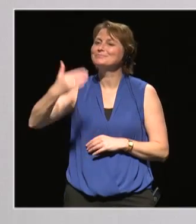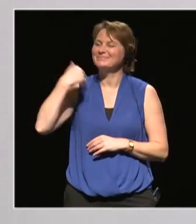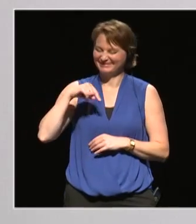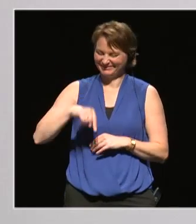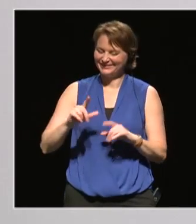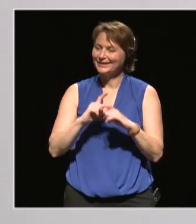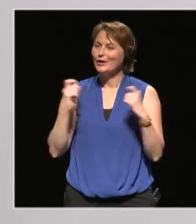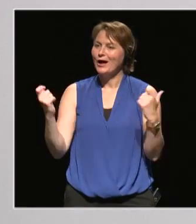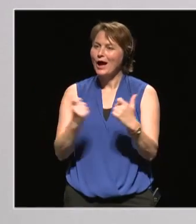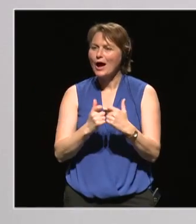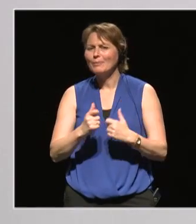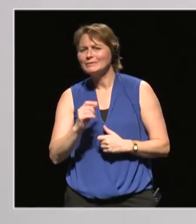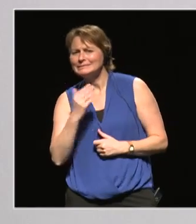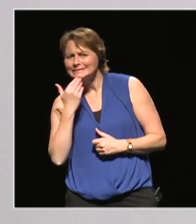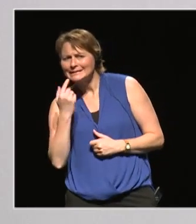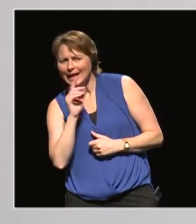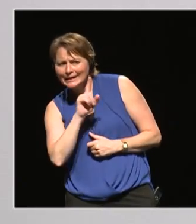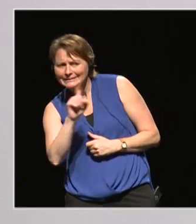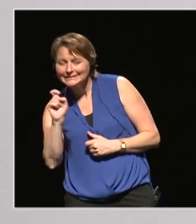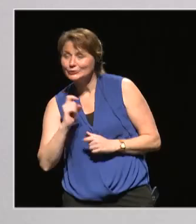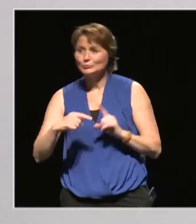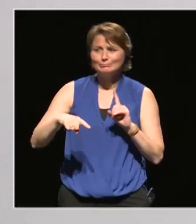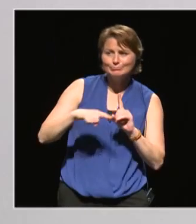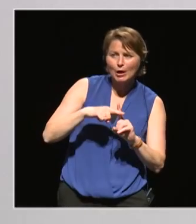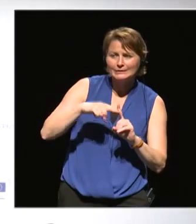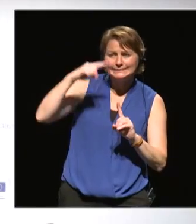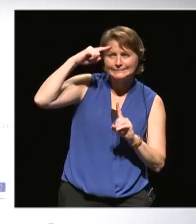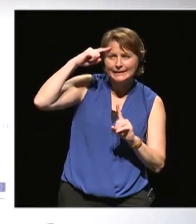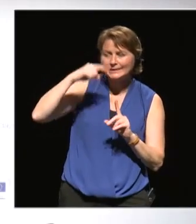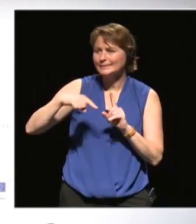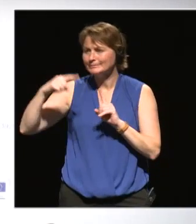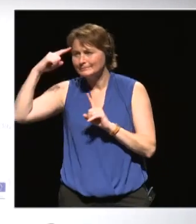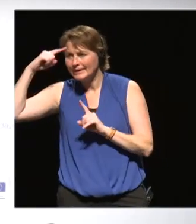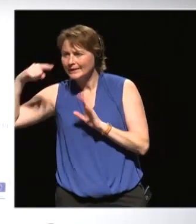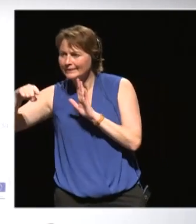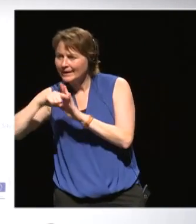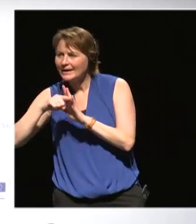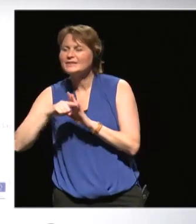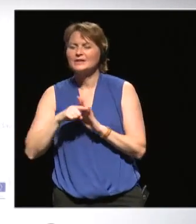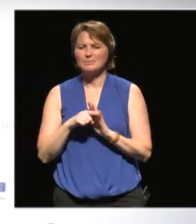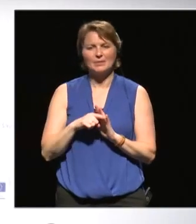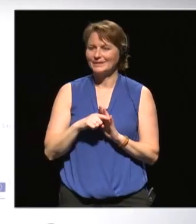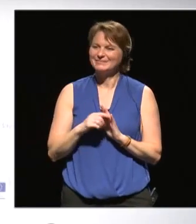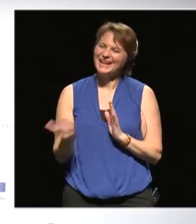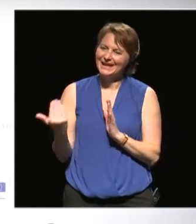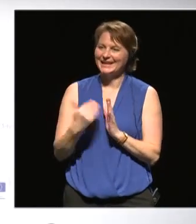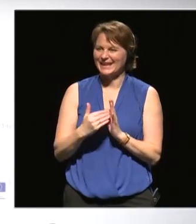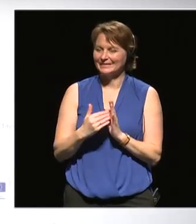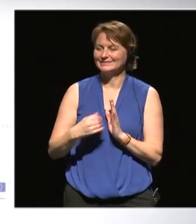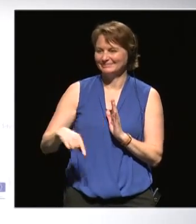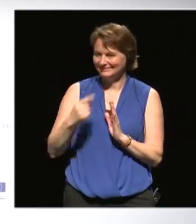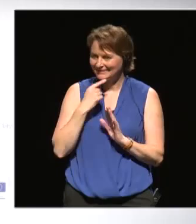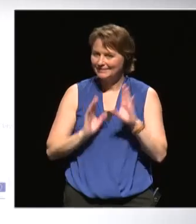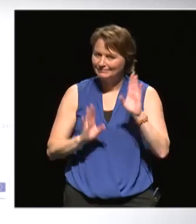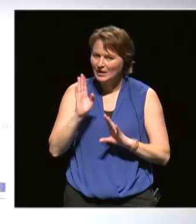you are optimistic or pessimistic. Let's revisit that vote, but let me change the wording slightly. Having heard all this conversation and